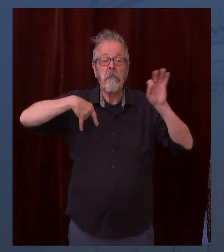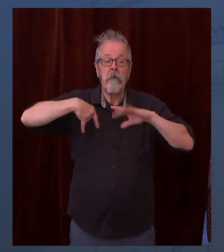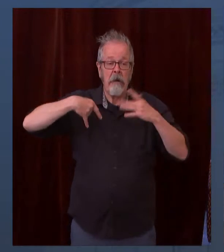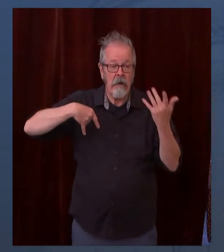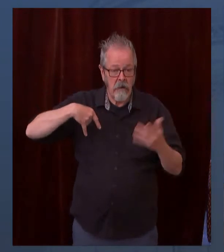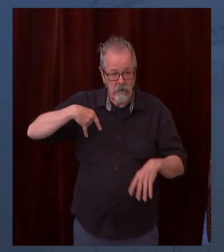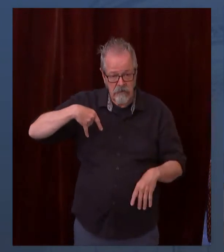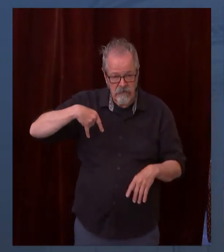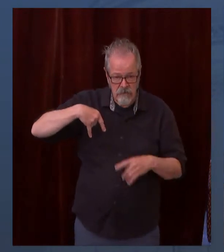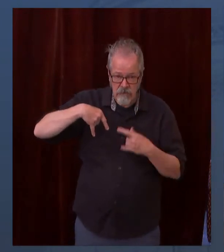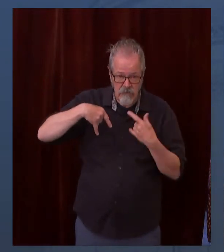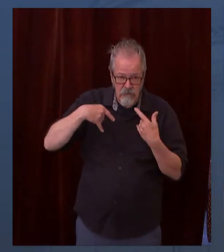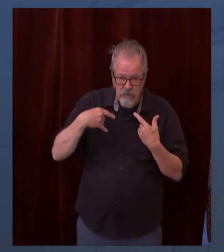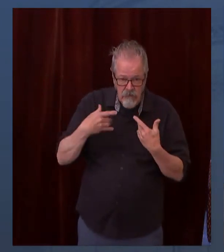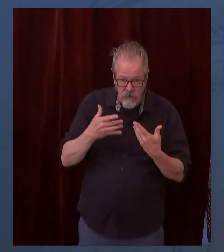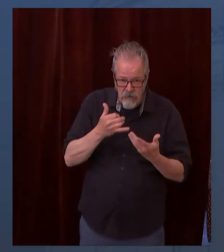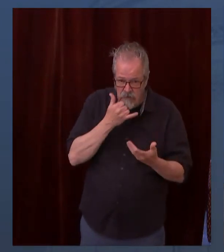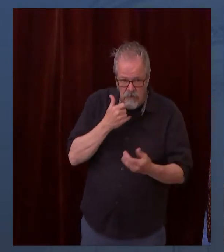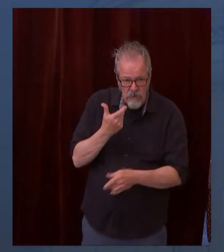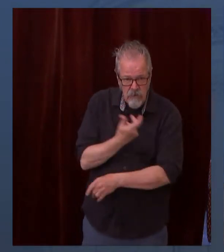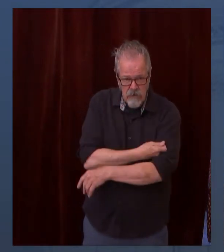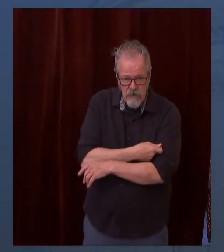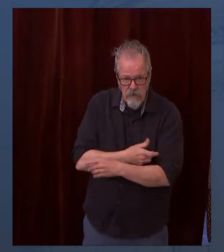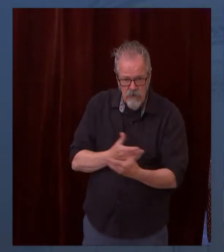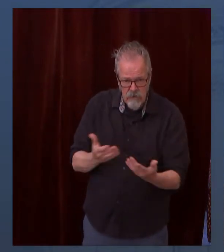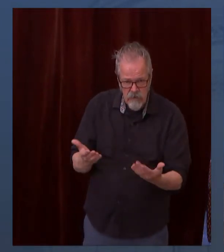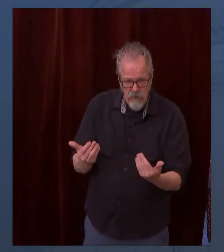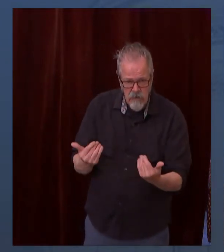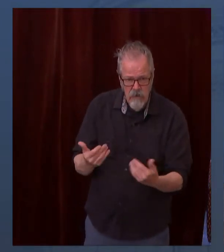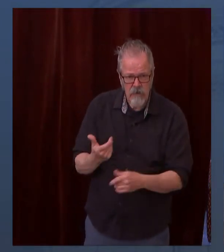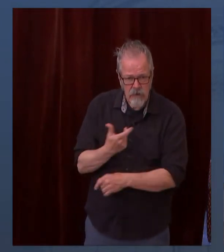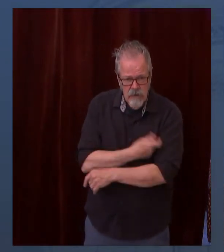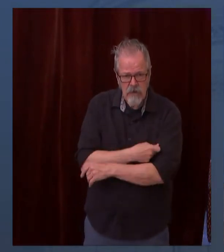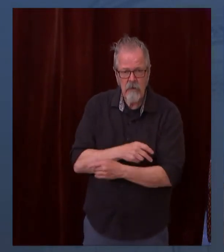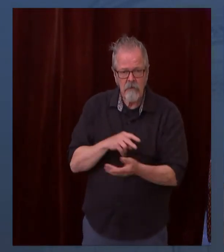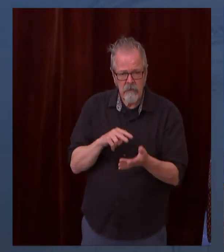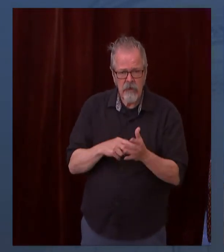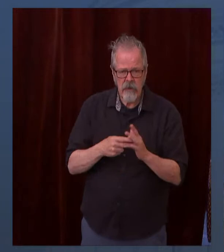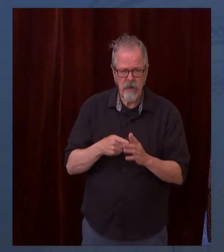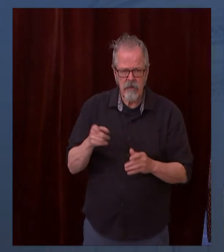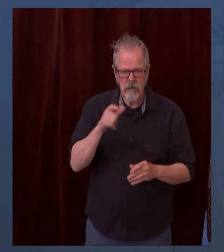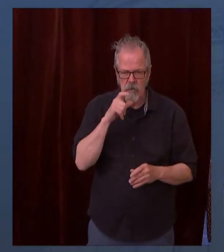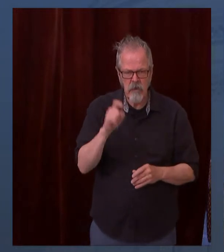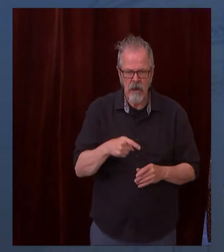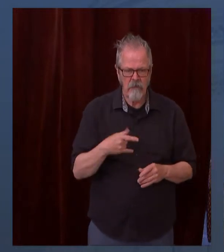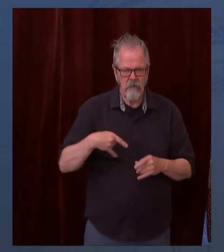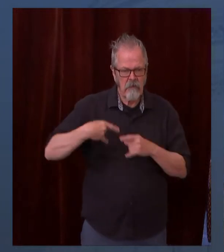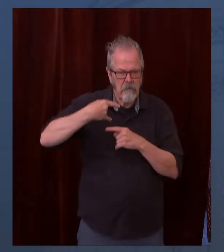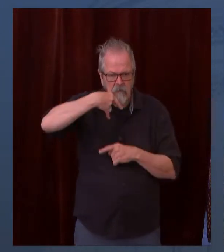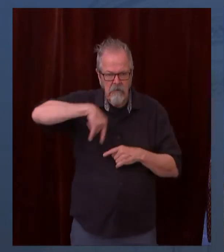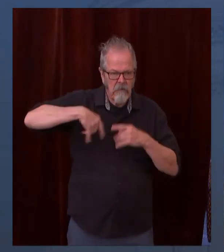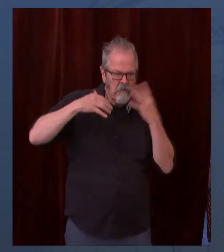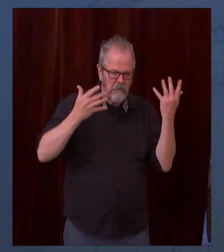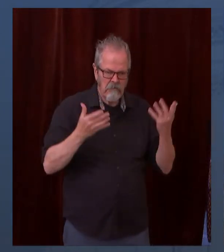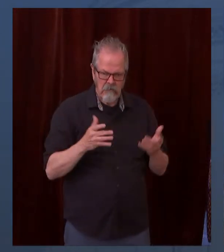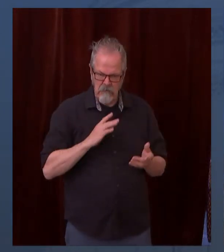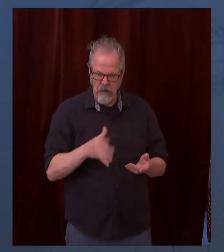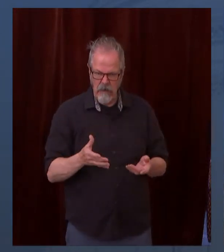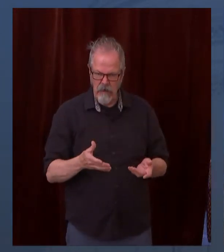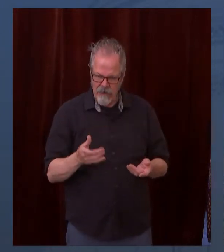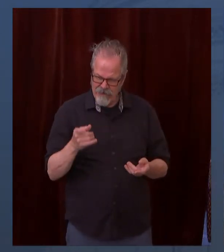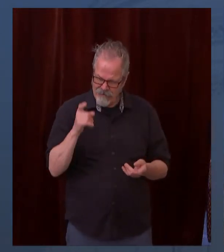people get a vaccine, the more these restrictions can be lifted. So we think that will, over time,